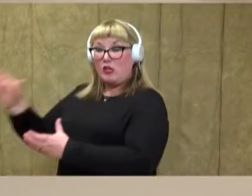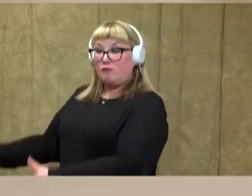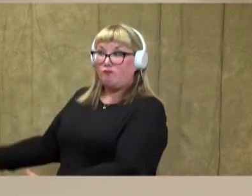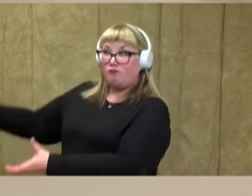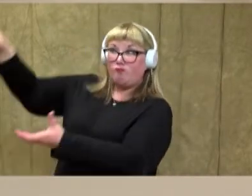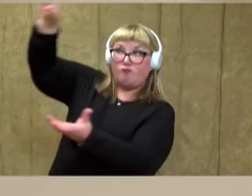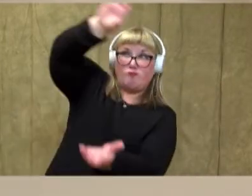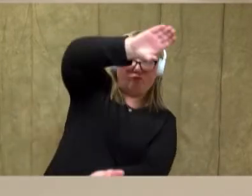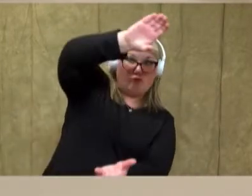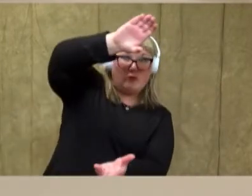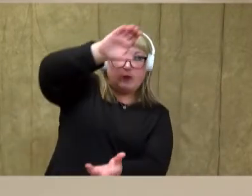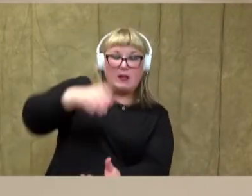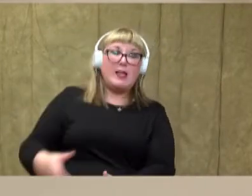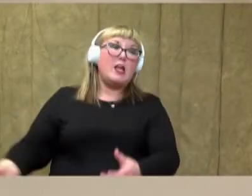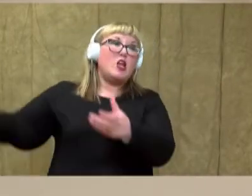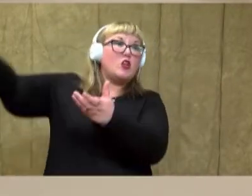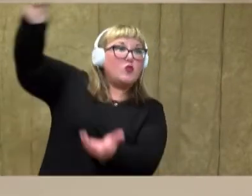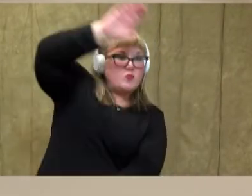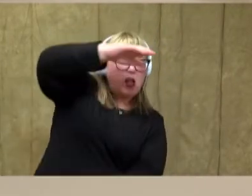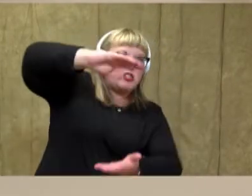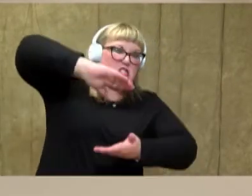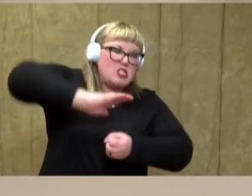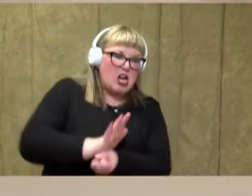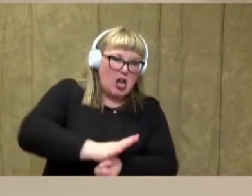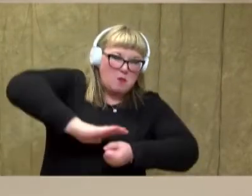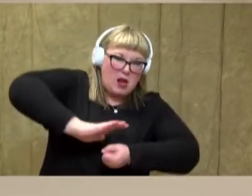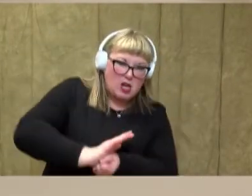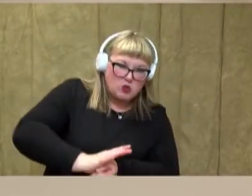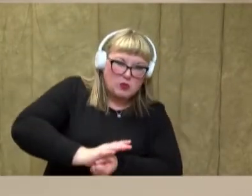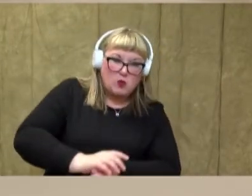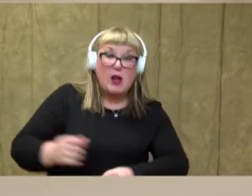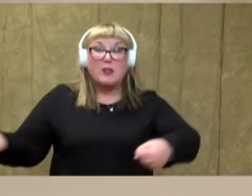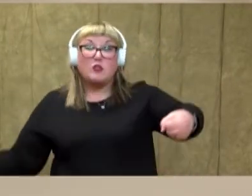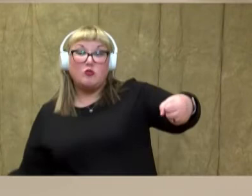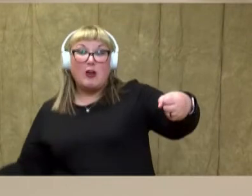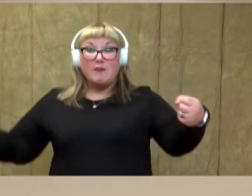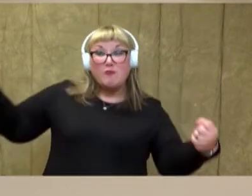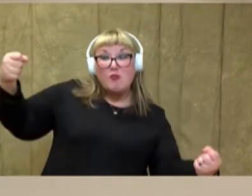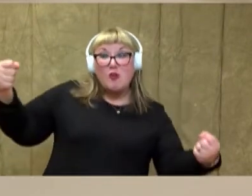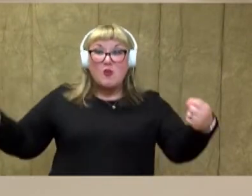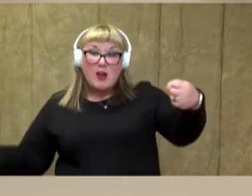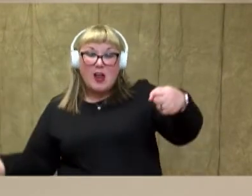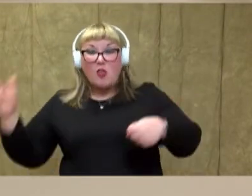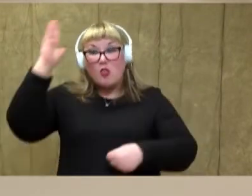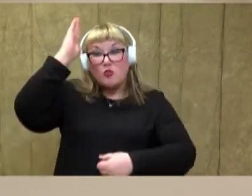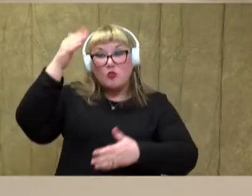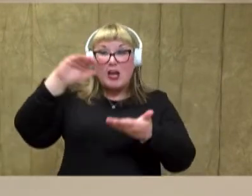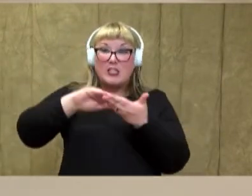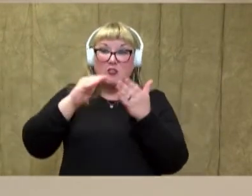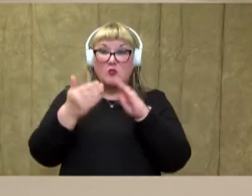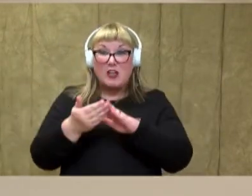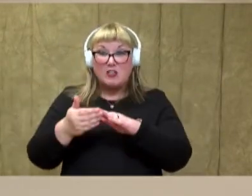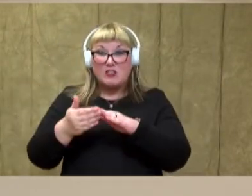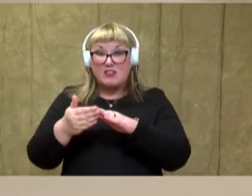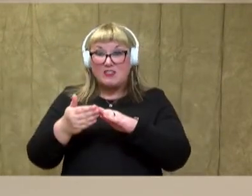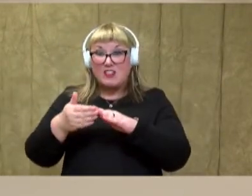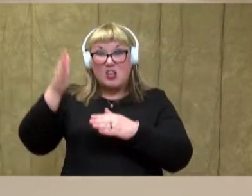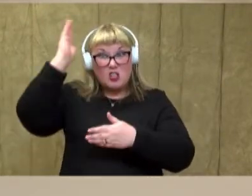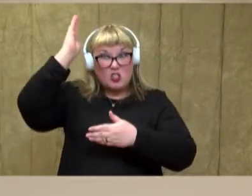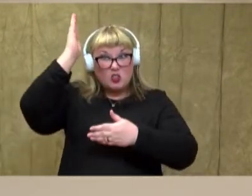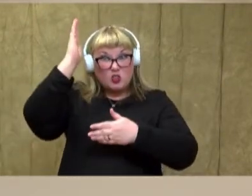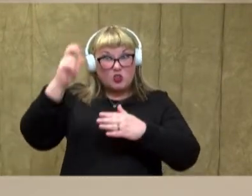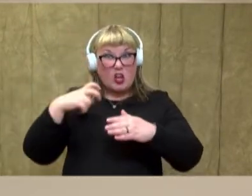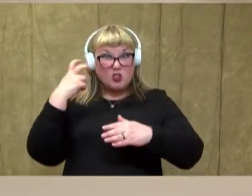truck. Dump it in, smash it down, drive around the trashy town. Is the trash truck